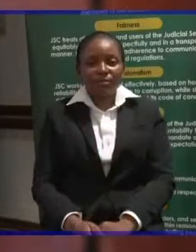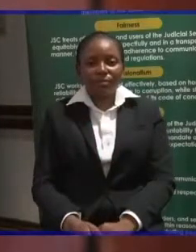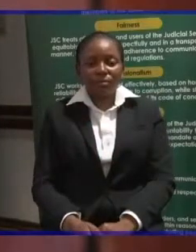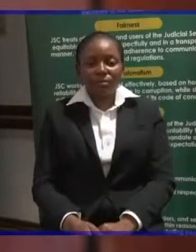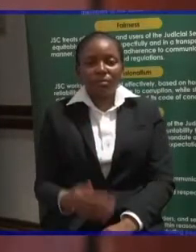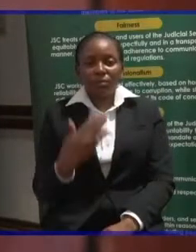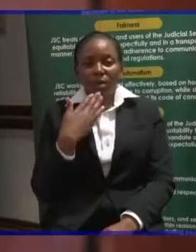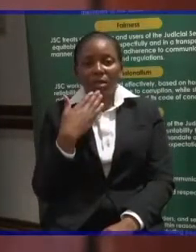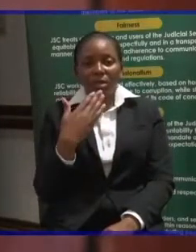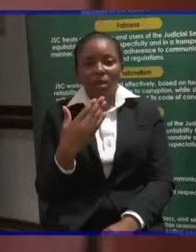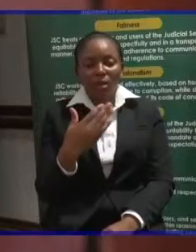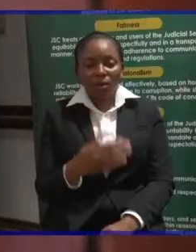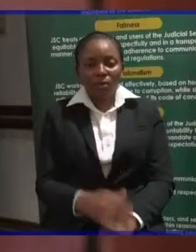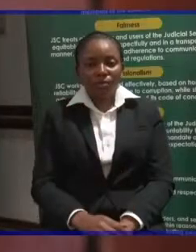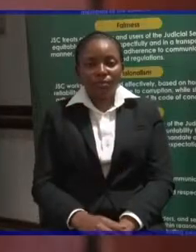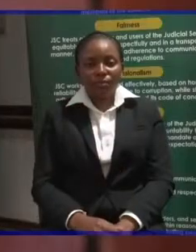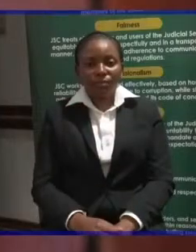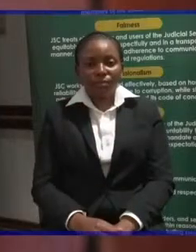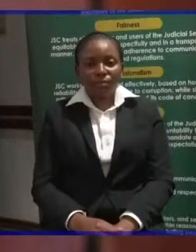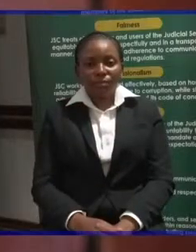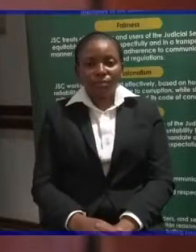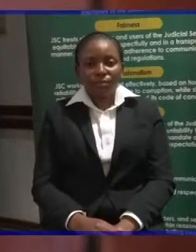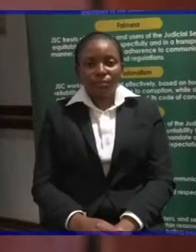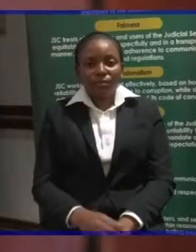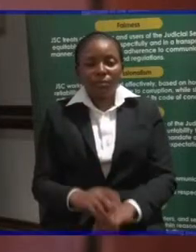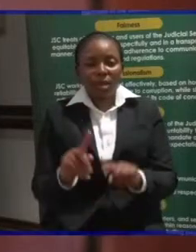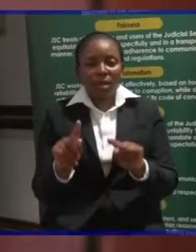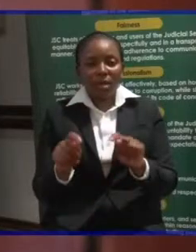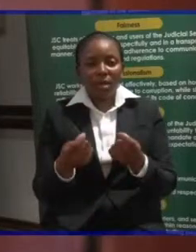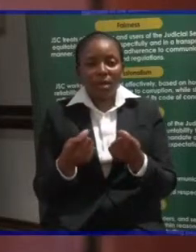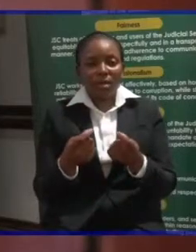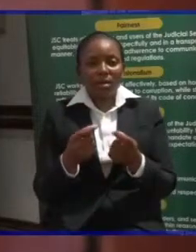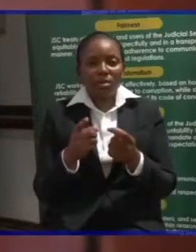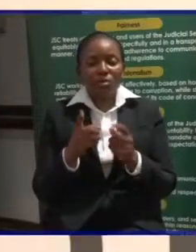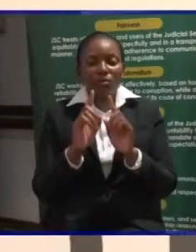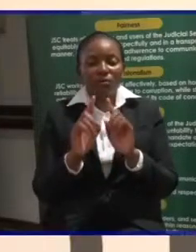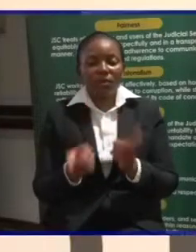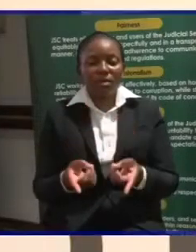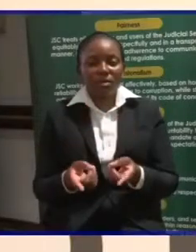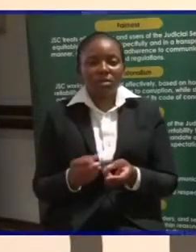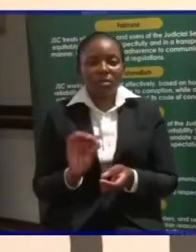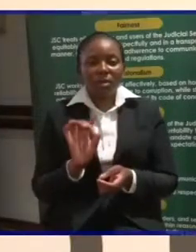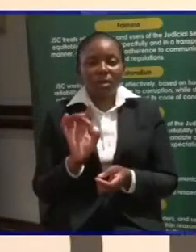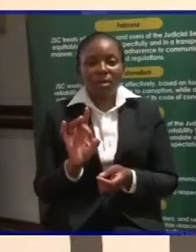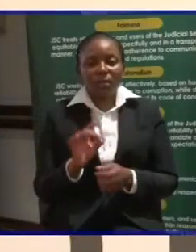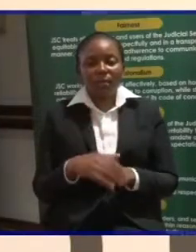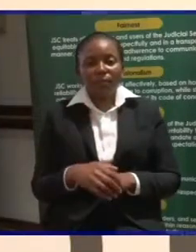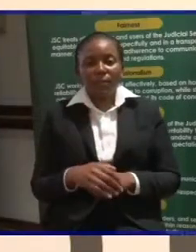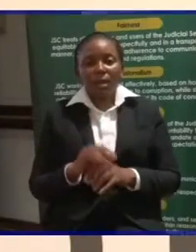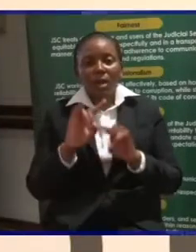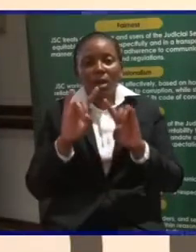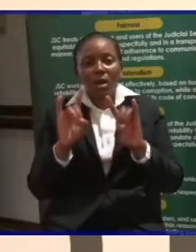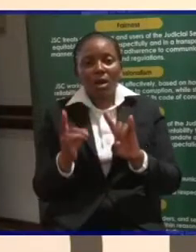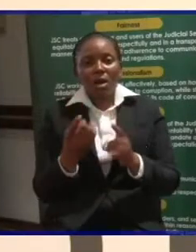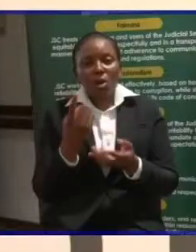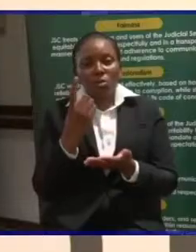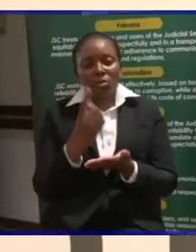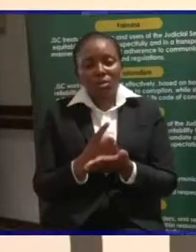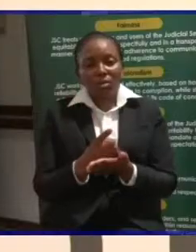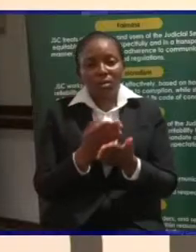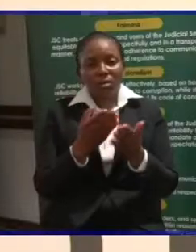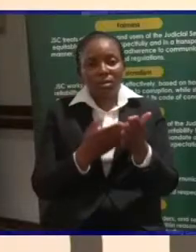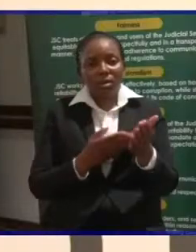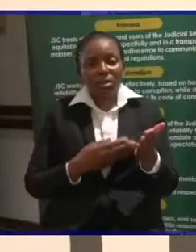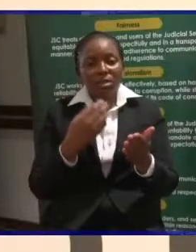Thank you, Commissioner. May you come again a bit fast? Okay. How does Section